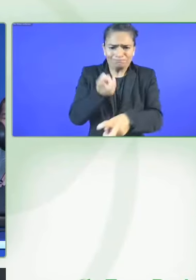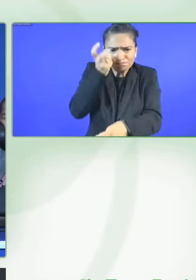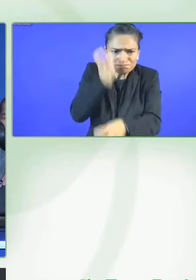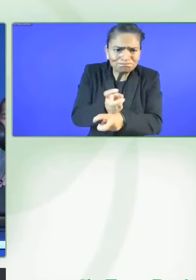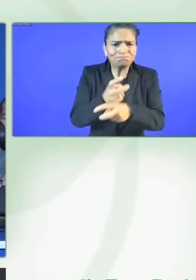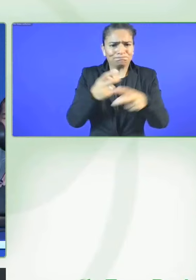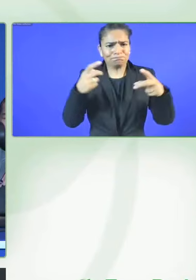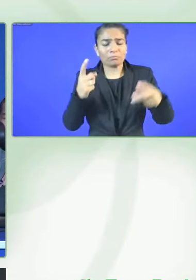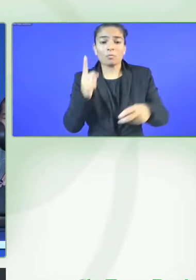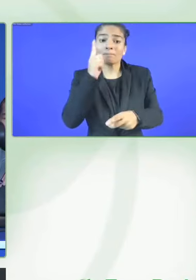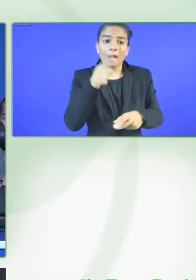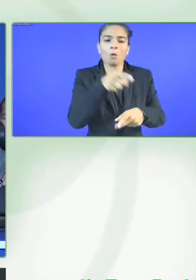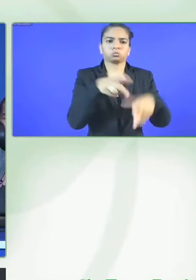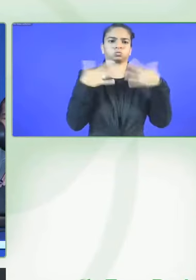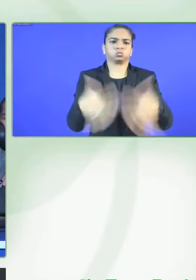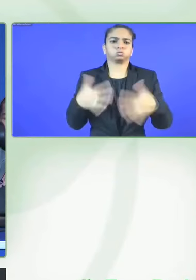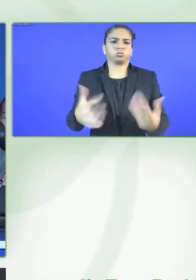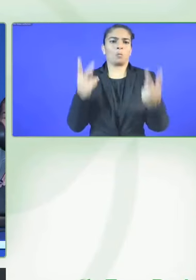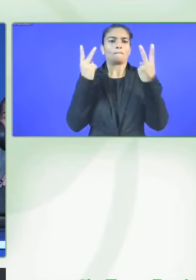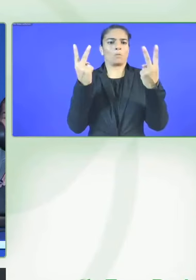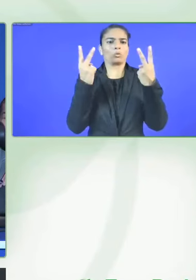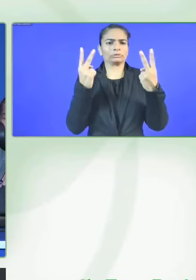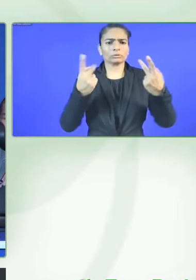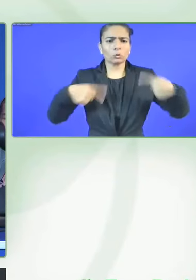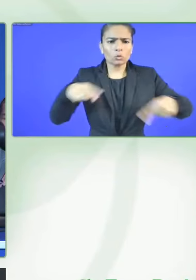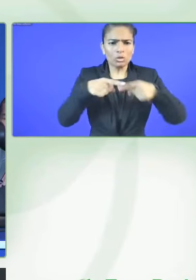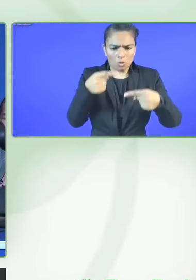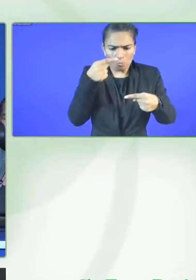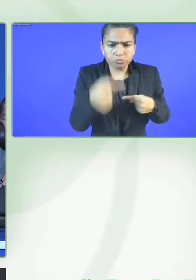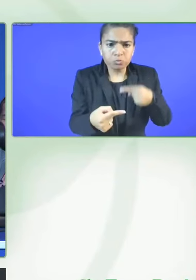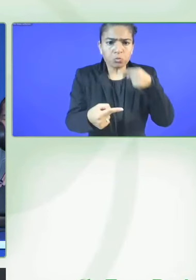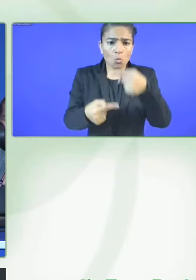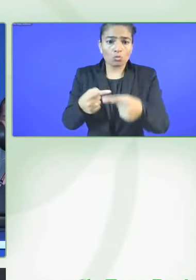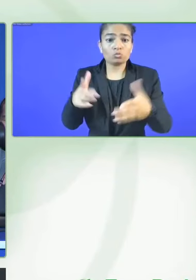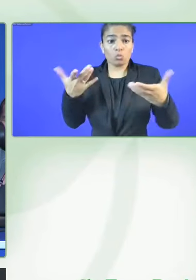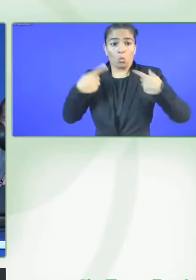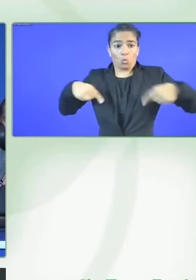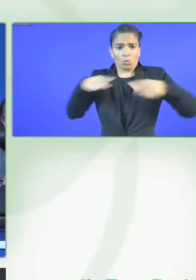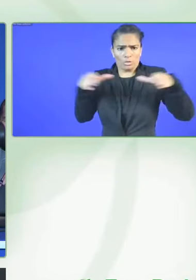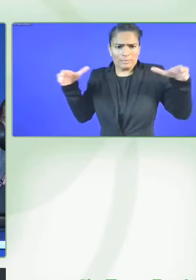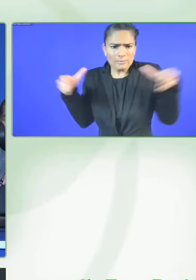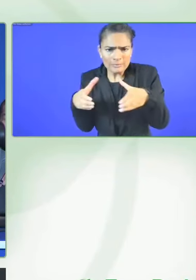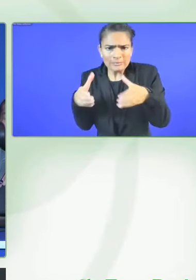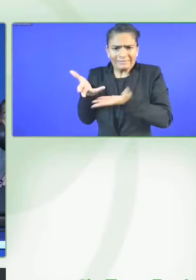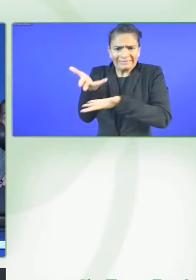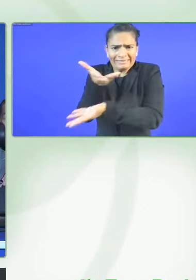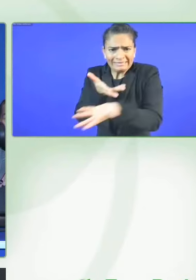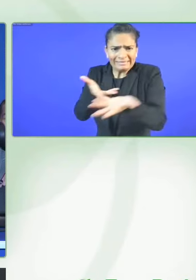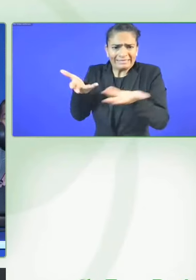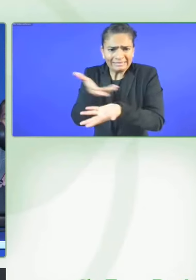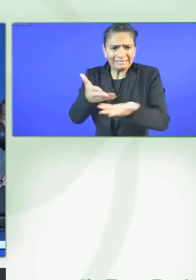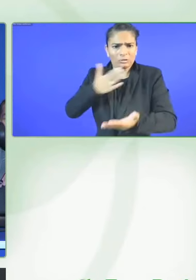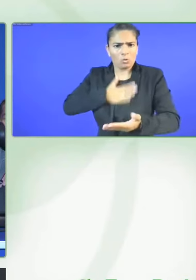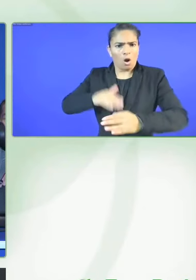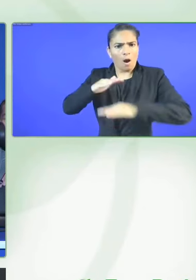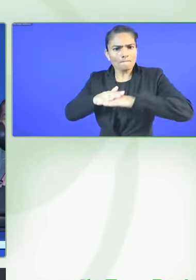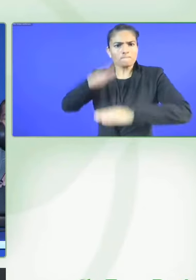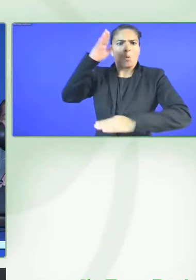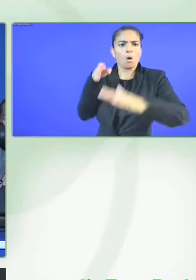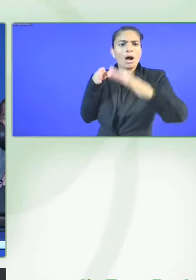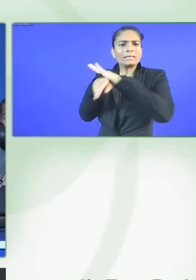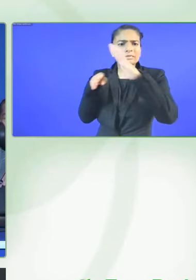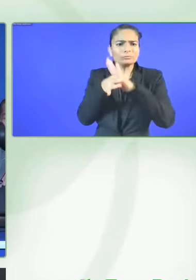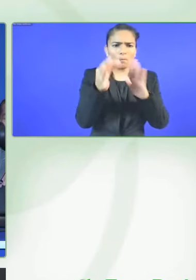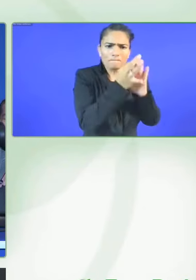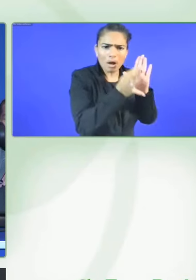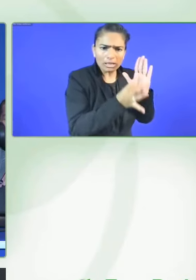focusing on how to engage with different stakeholders, how to engage with public authorities, how to lobby, who to speak to, and we